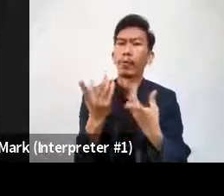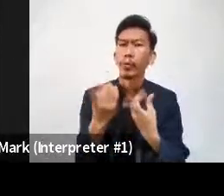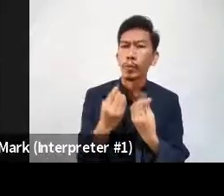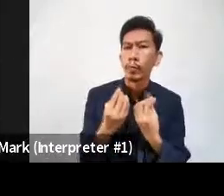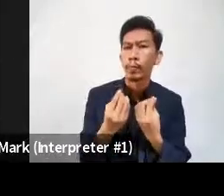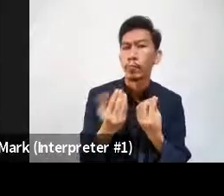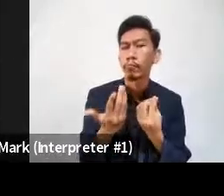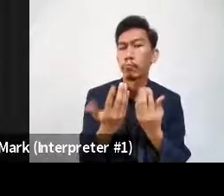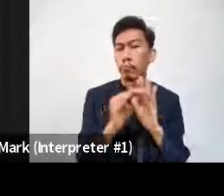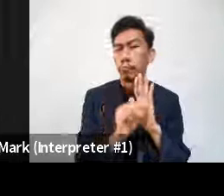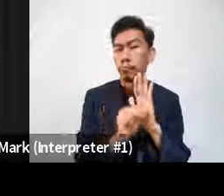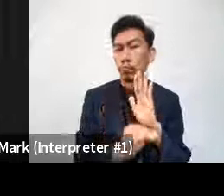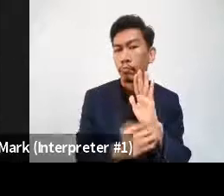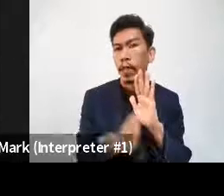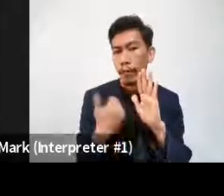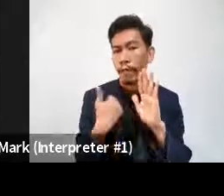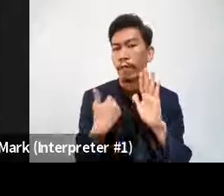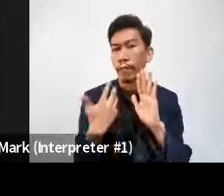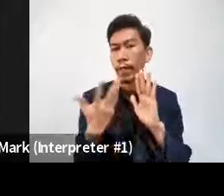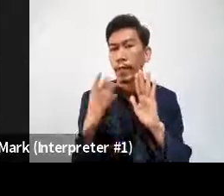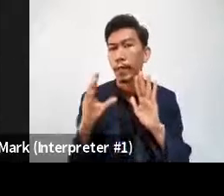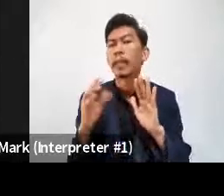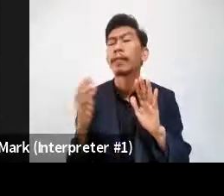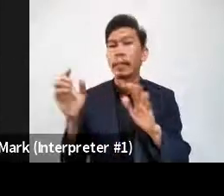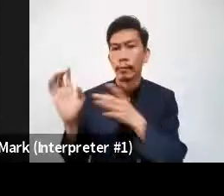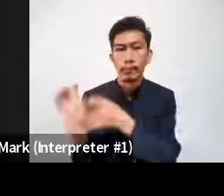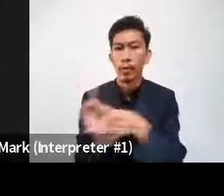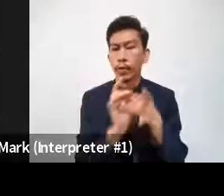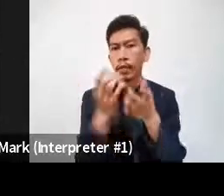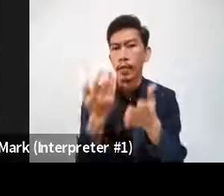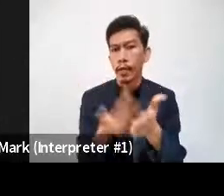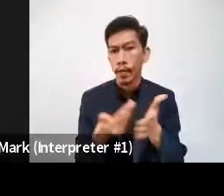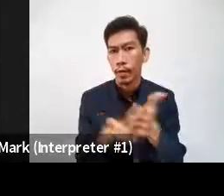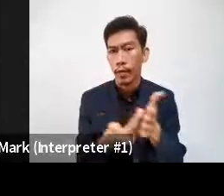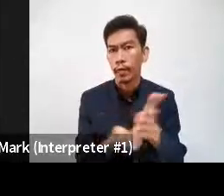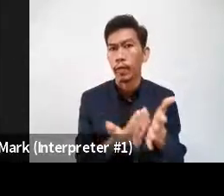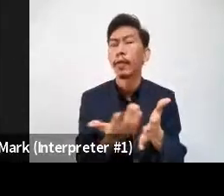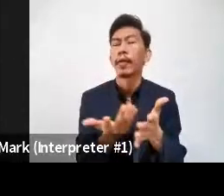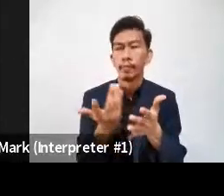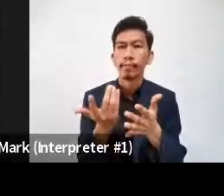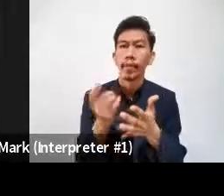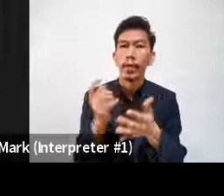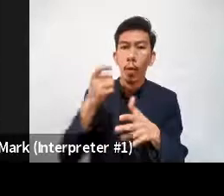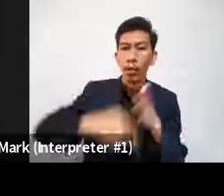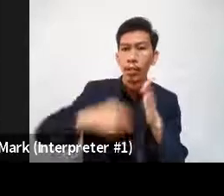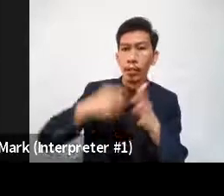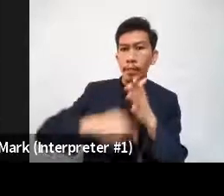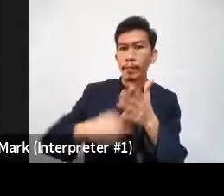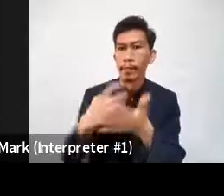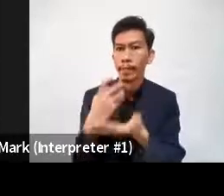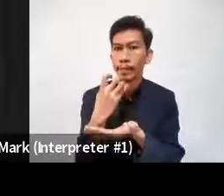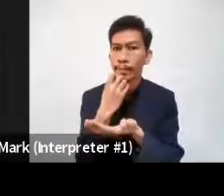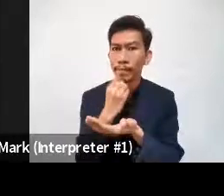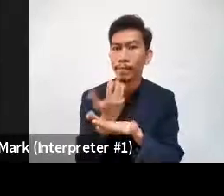which have good evidence base and which are considered cost effective, So it won't be a slew of